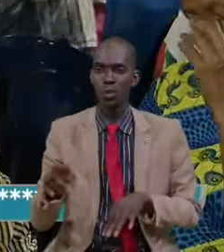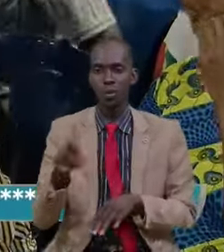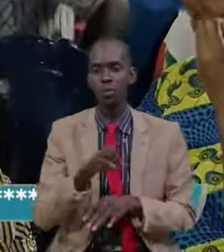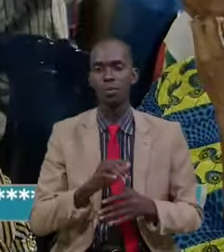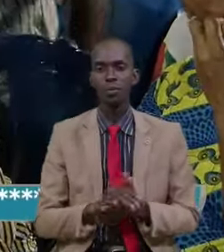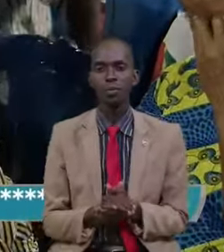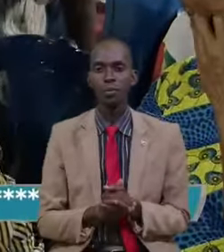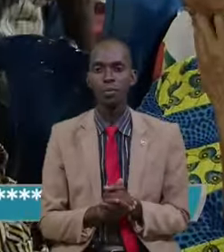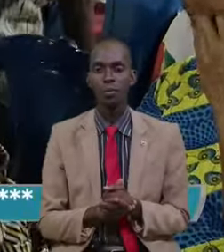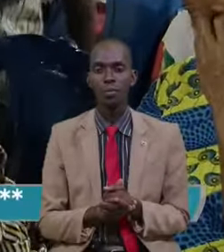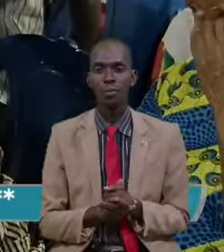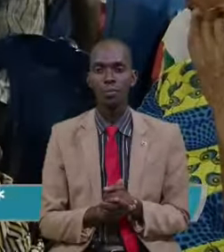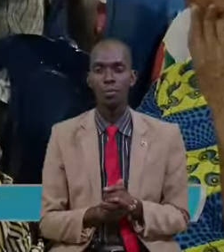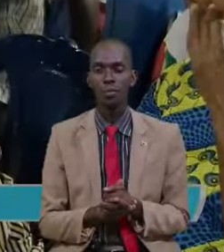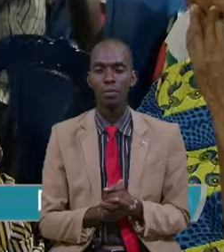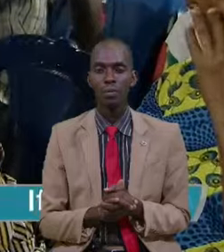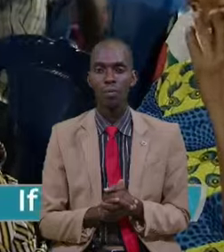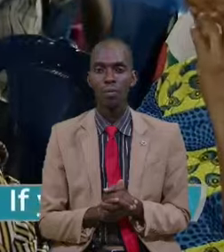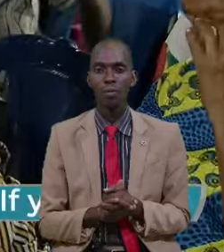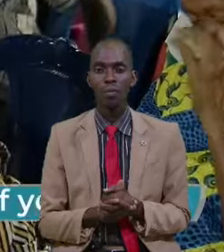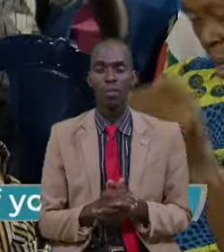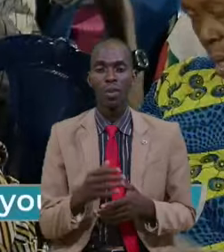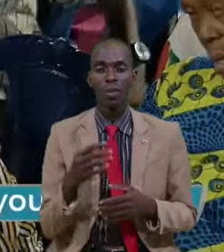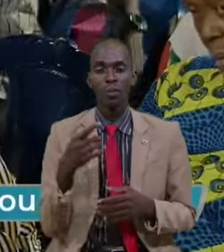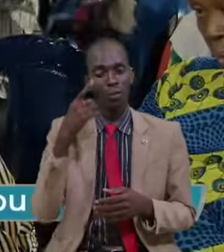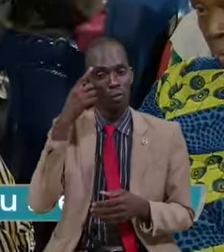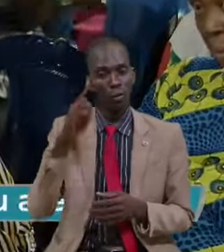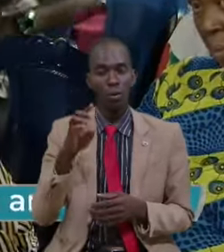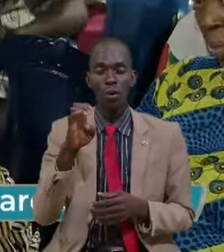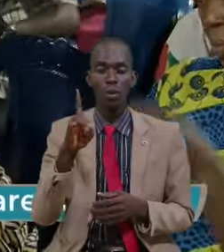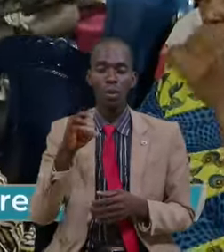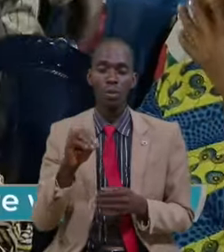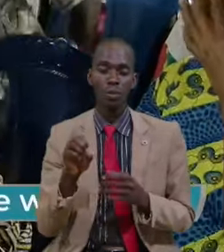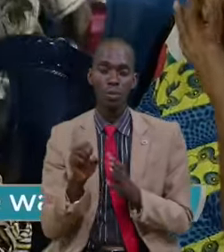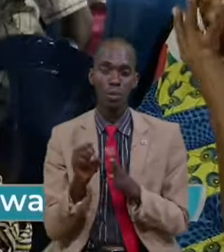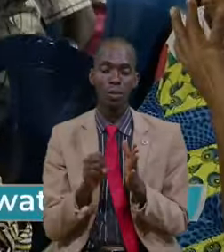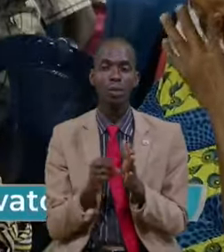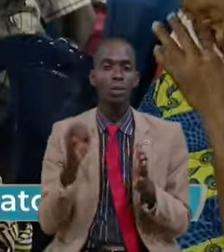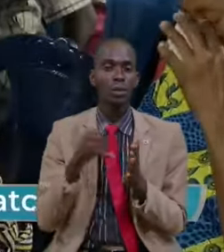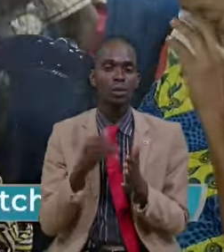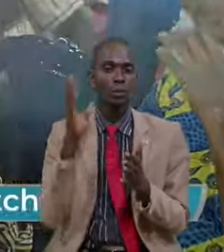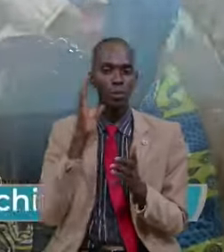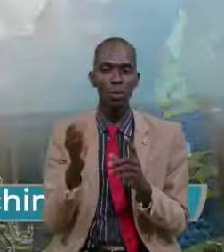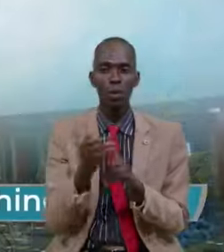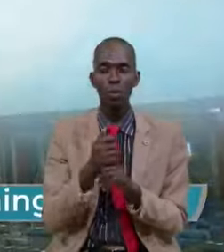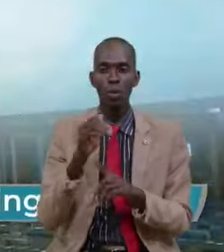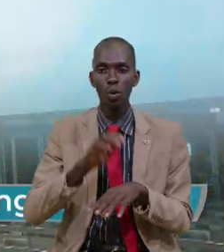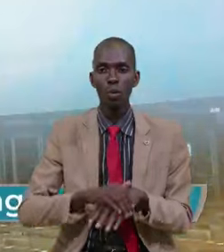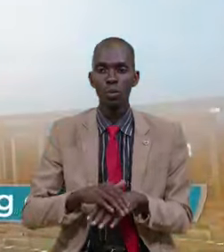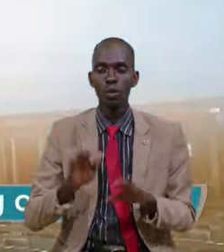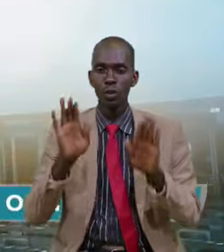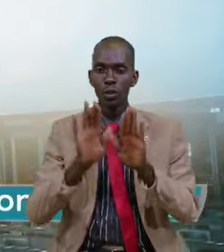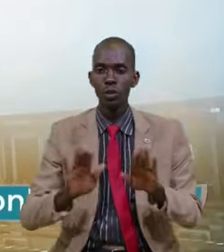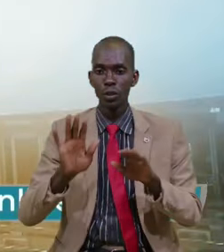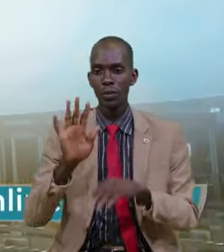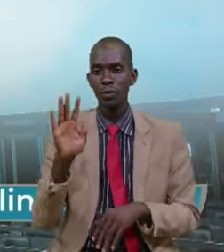Benin Believers Banquet comes up on Sunday, 5th November 2023 at Deep Alive